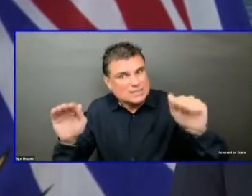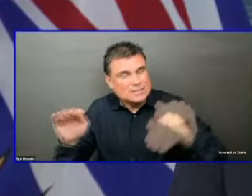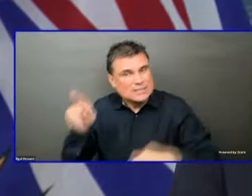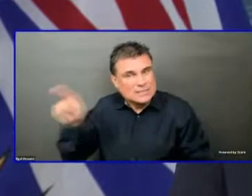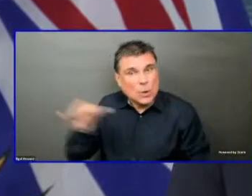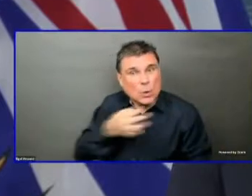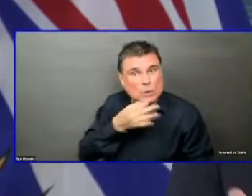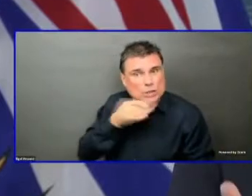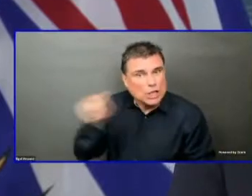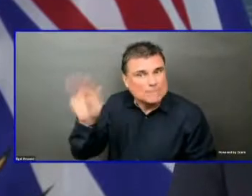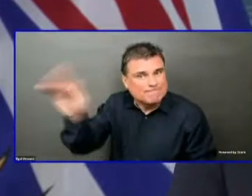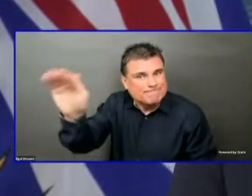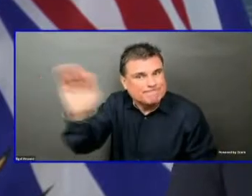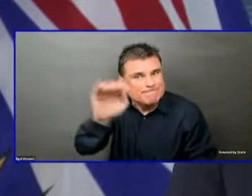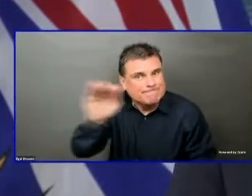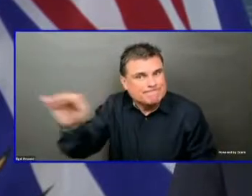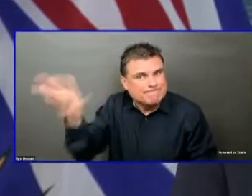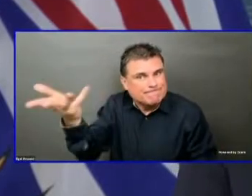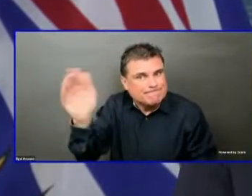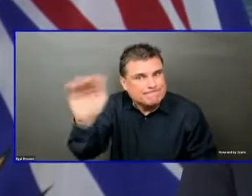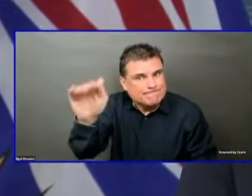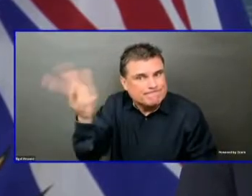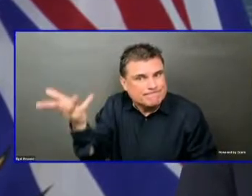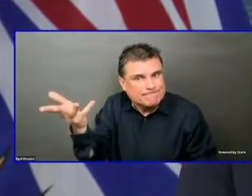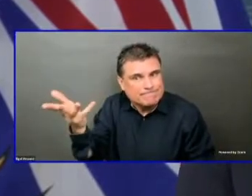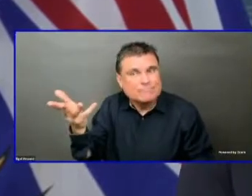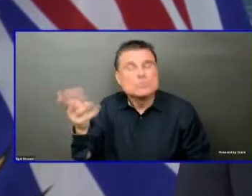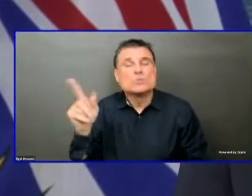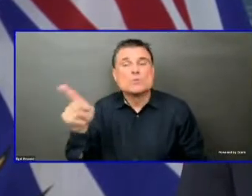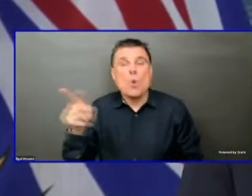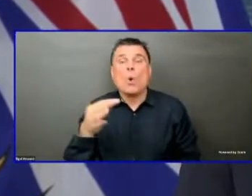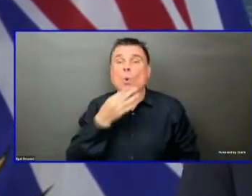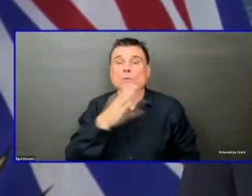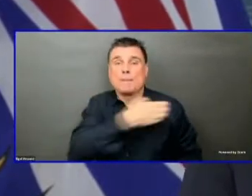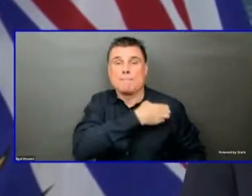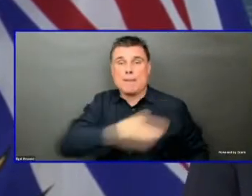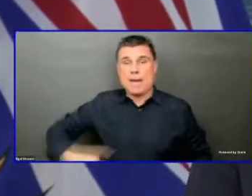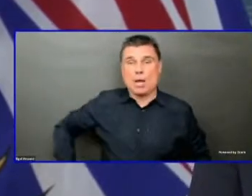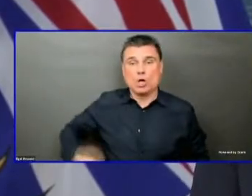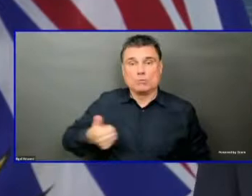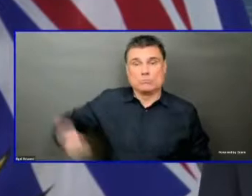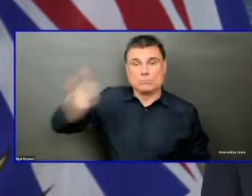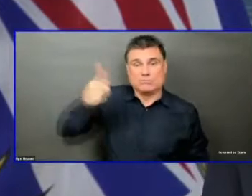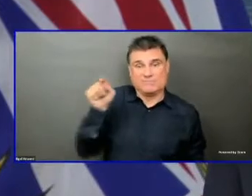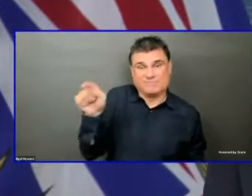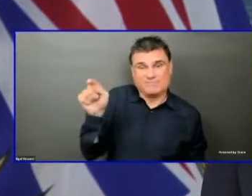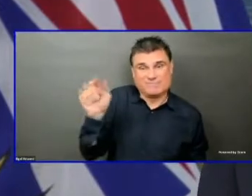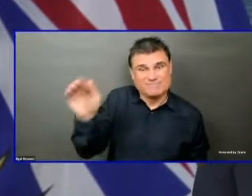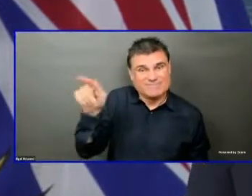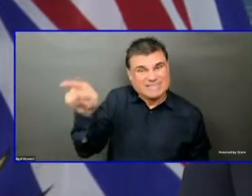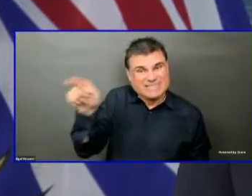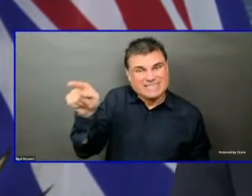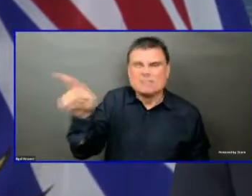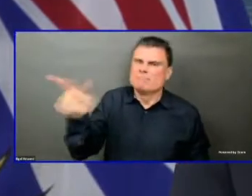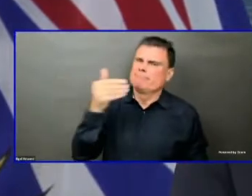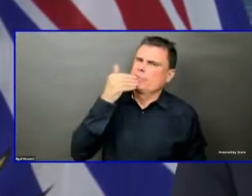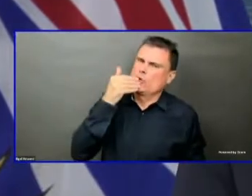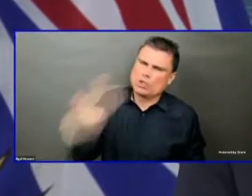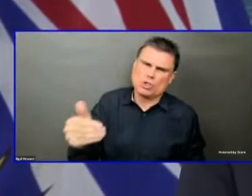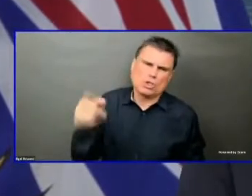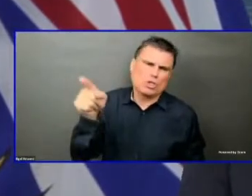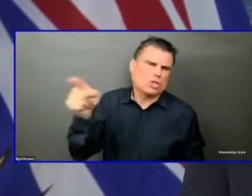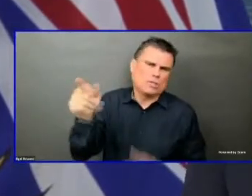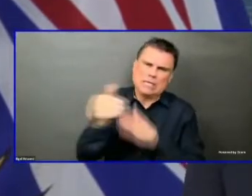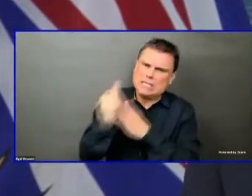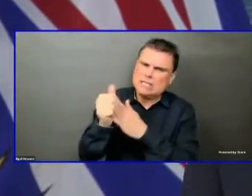Jack Crumpton, who's played an extraordinary leadership role, I think, in the whole province on this question. I want to acknowledge his work.